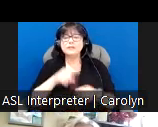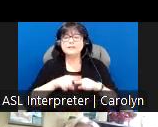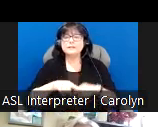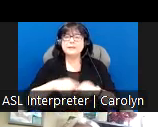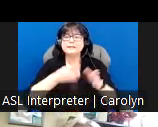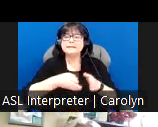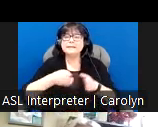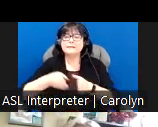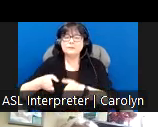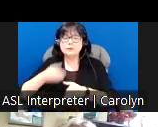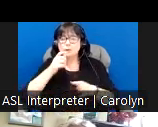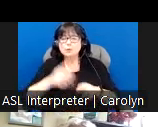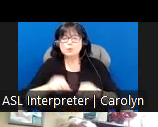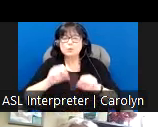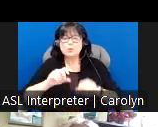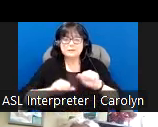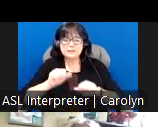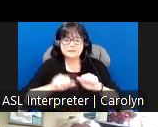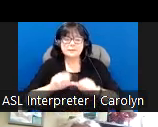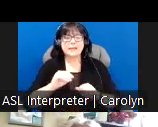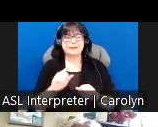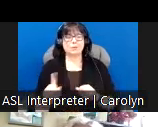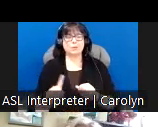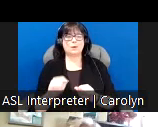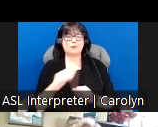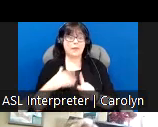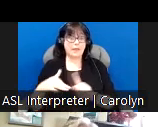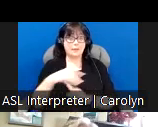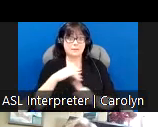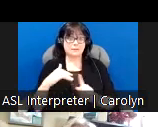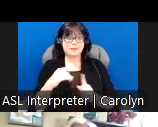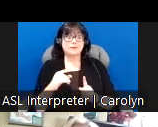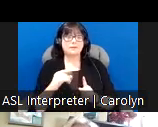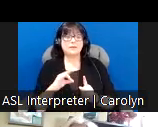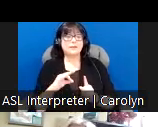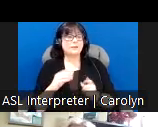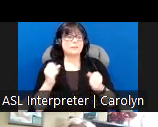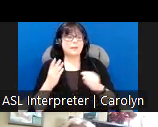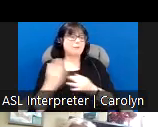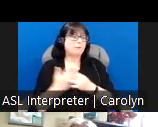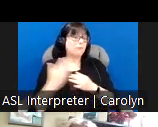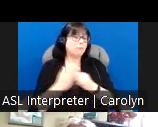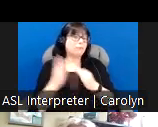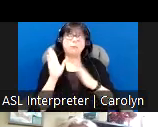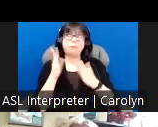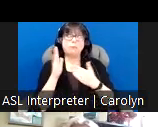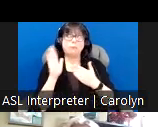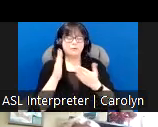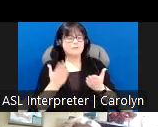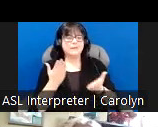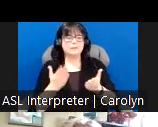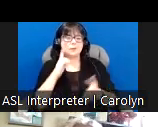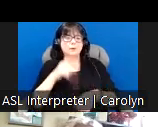also depends on the atmosphere the client is taking the assessment in. If they have a lot of distractions around them, it might take them